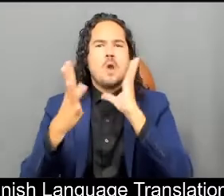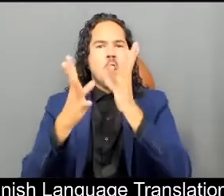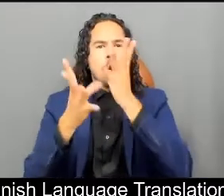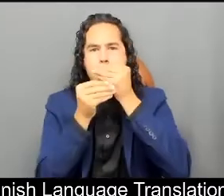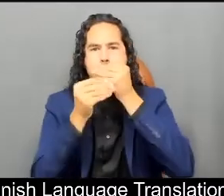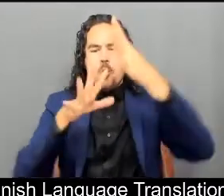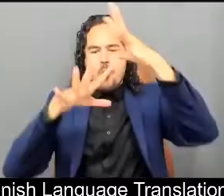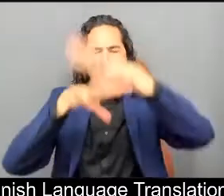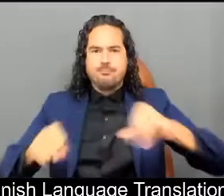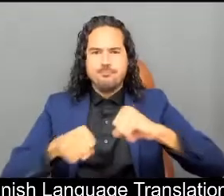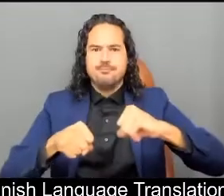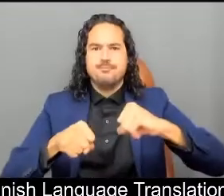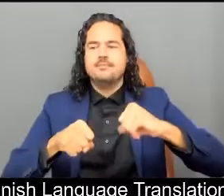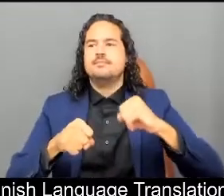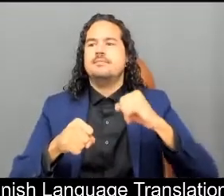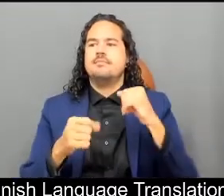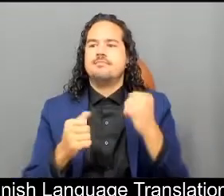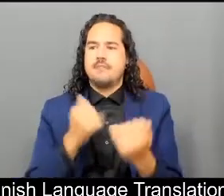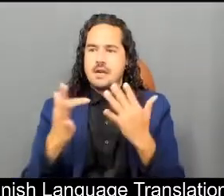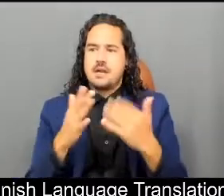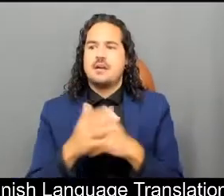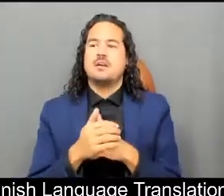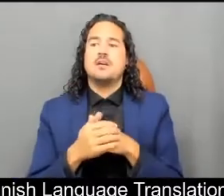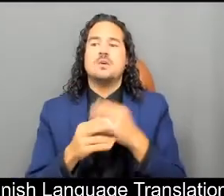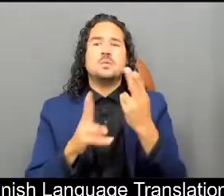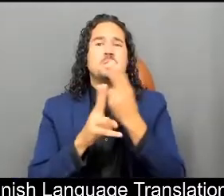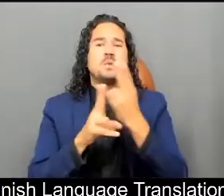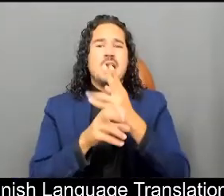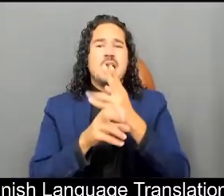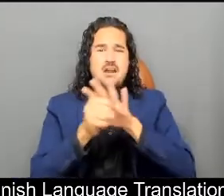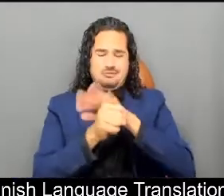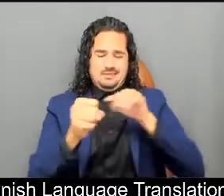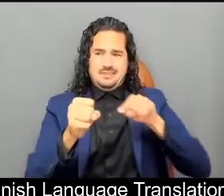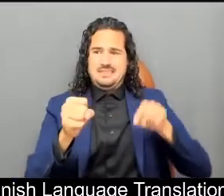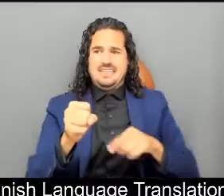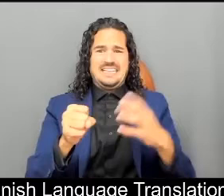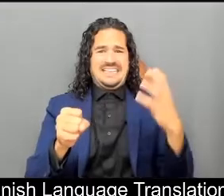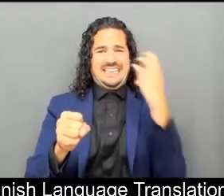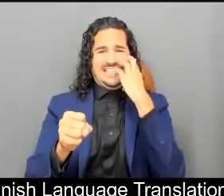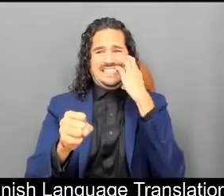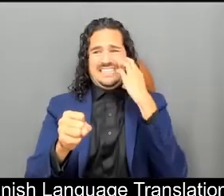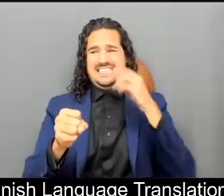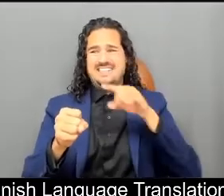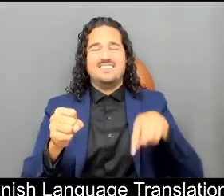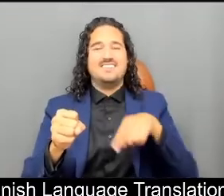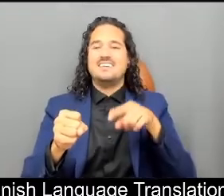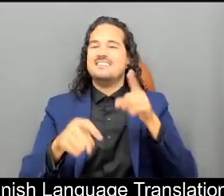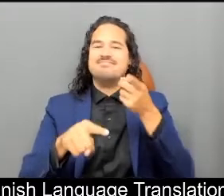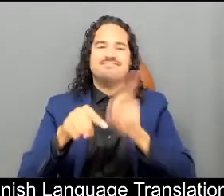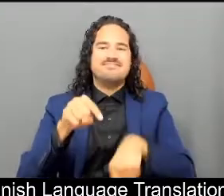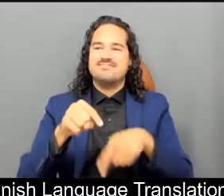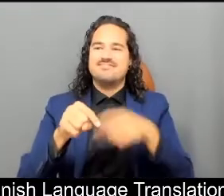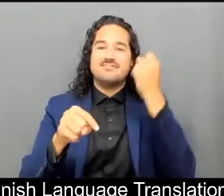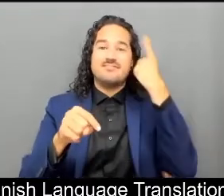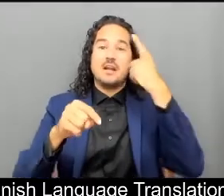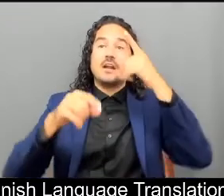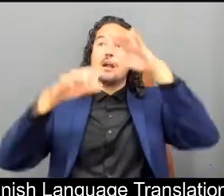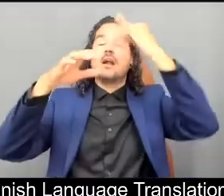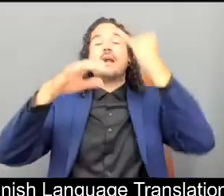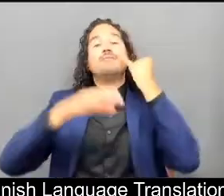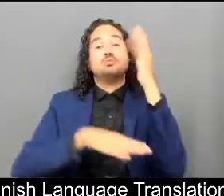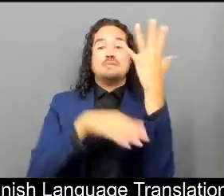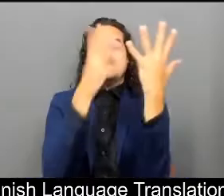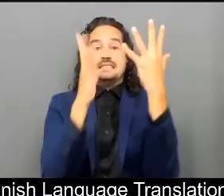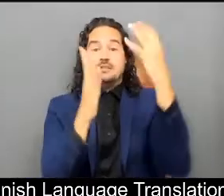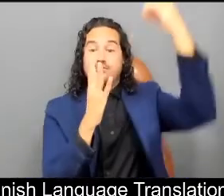the retardant just coats the top of the vegetation and the fire can still burn underneath it. So when we apply that, we make sure that we're utilizing